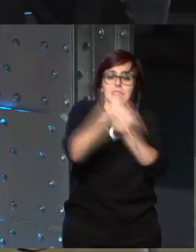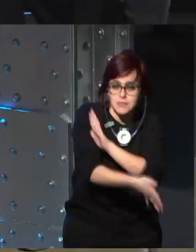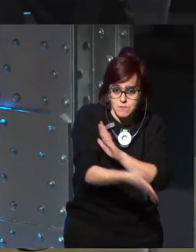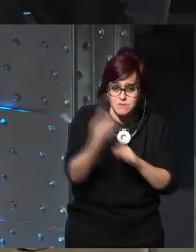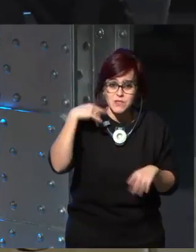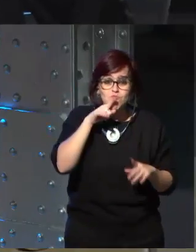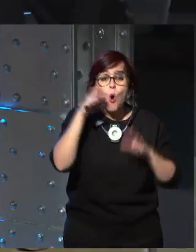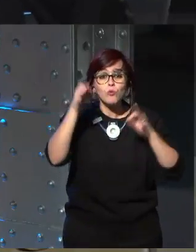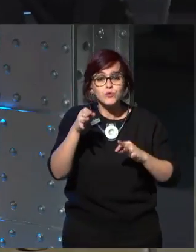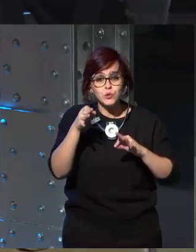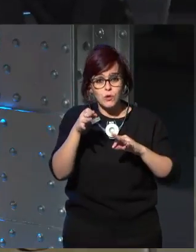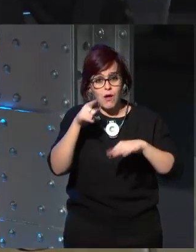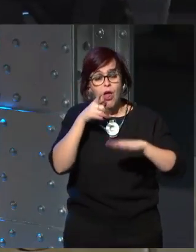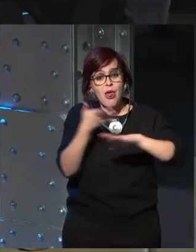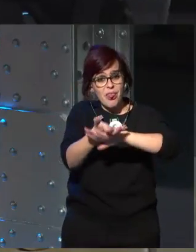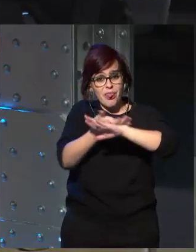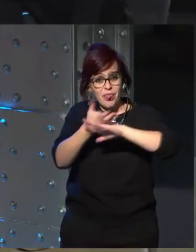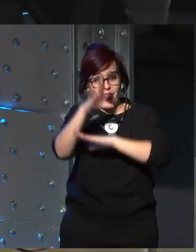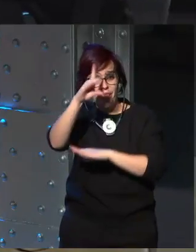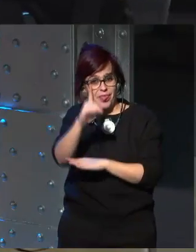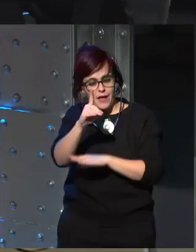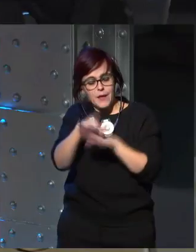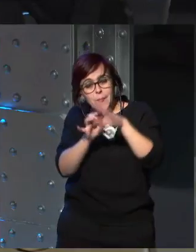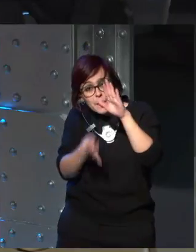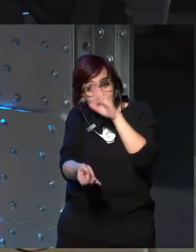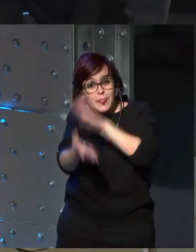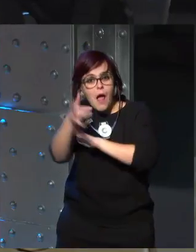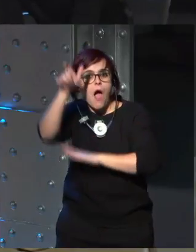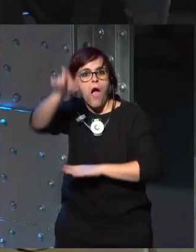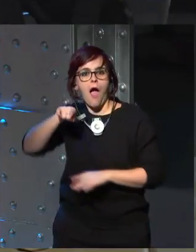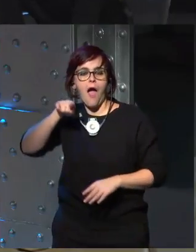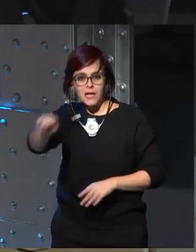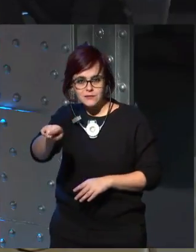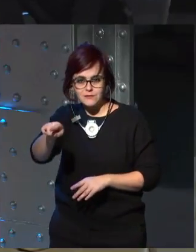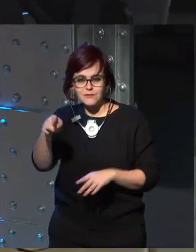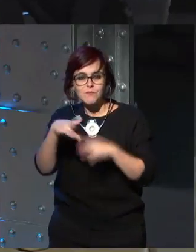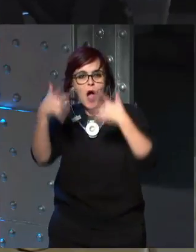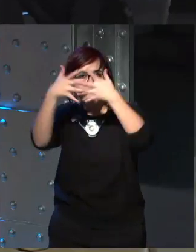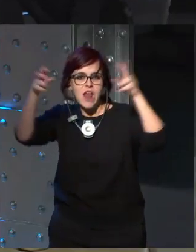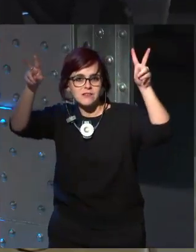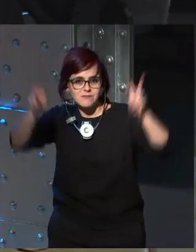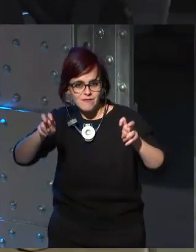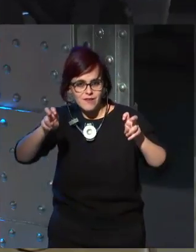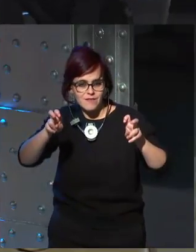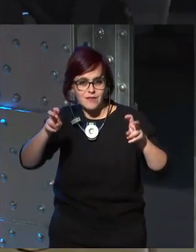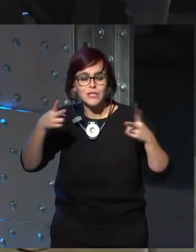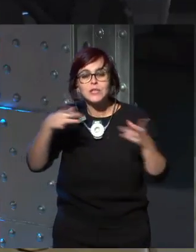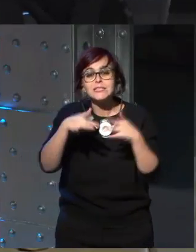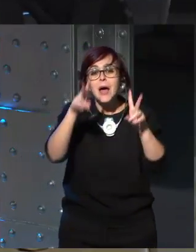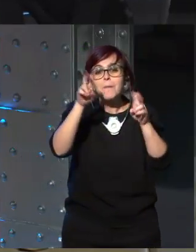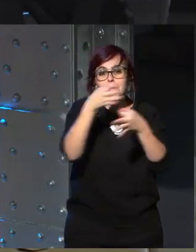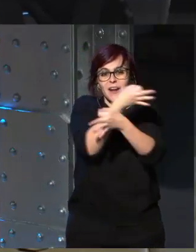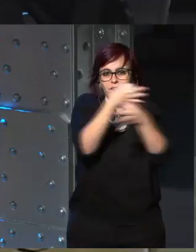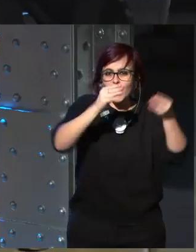an urban legend, but the idea behind that is that you're constantly perfecting sound. Like we're never going